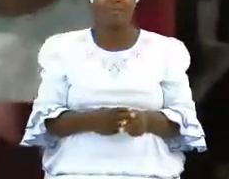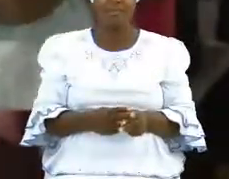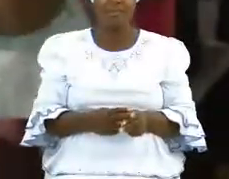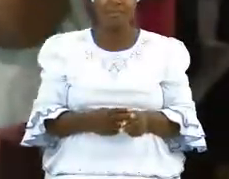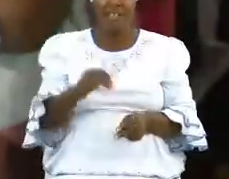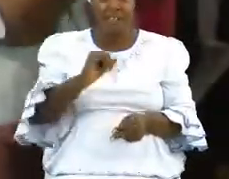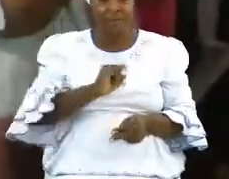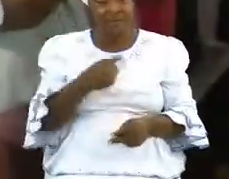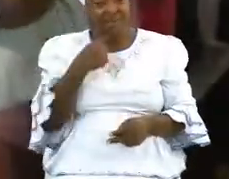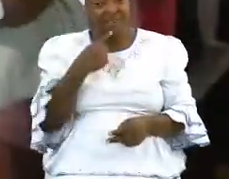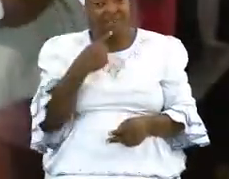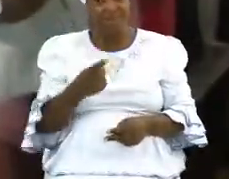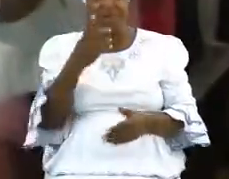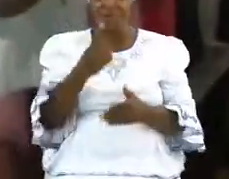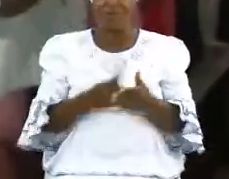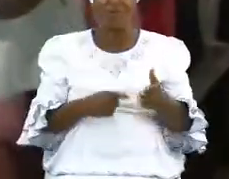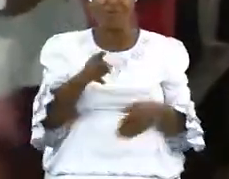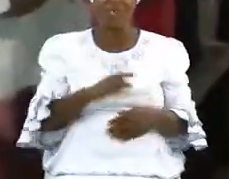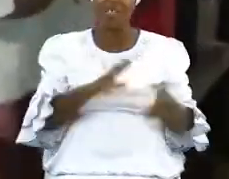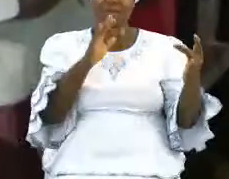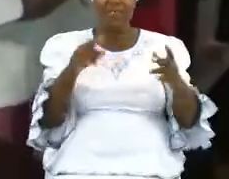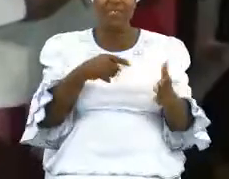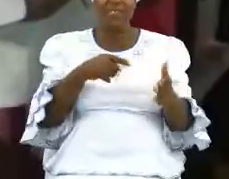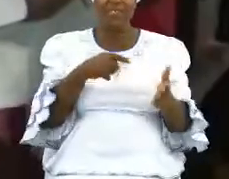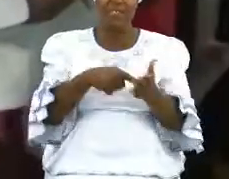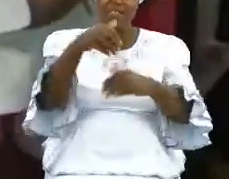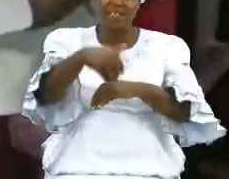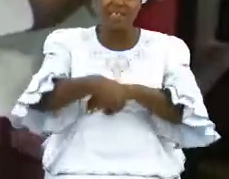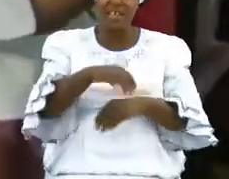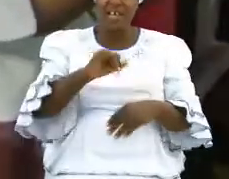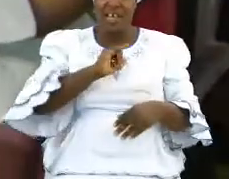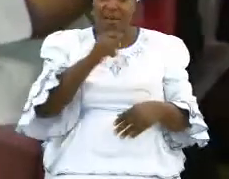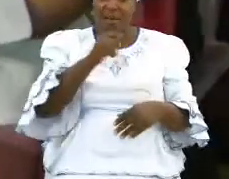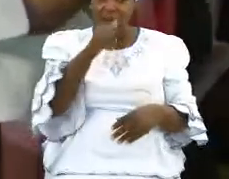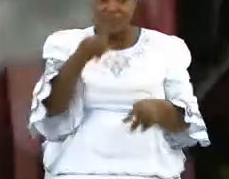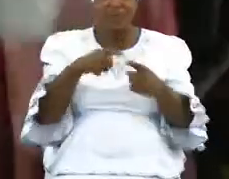have prayed tonight. I'm going to open